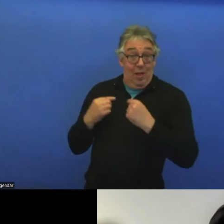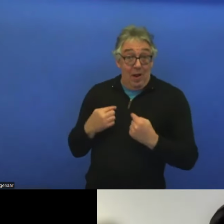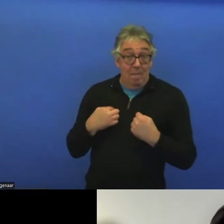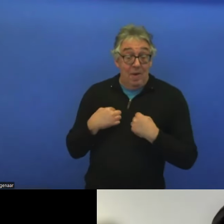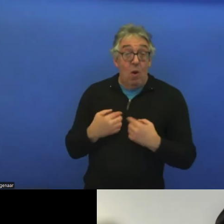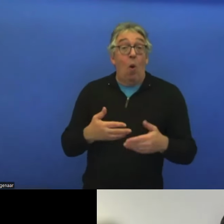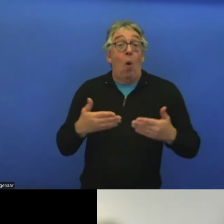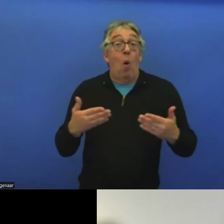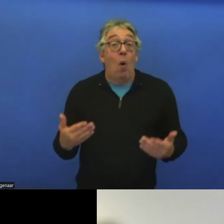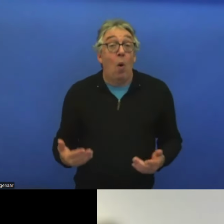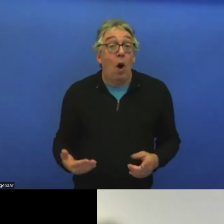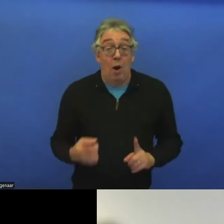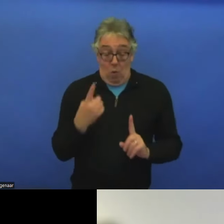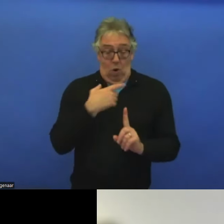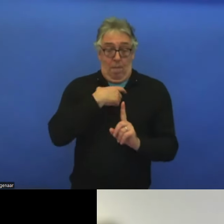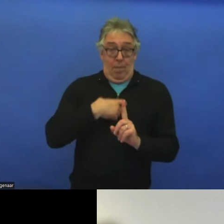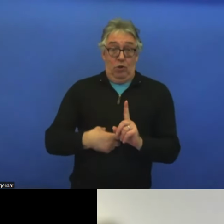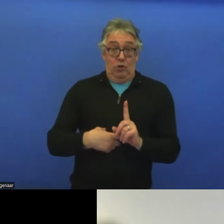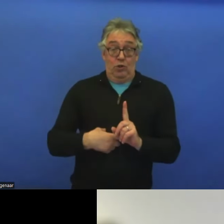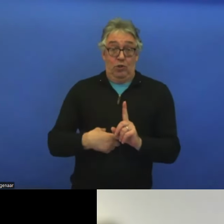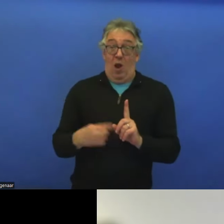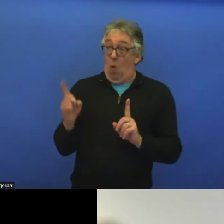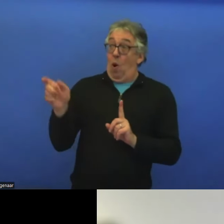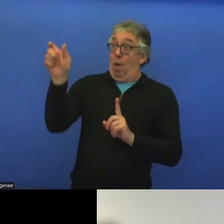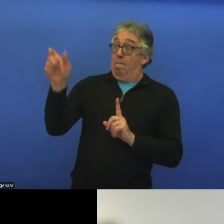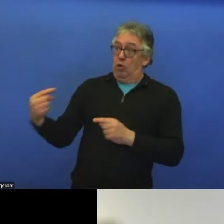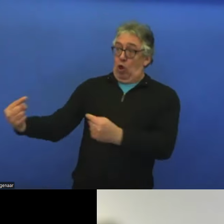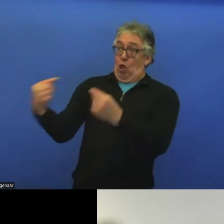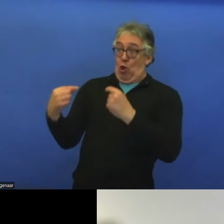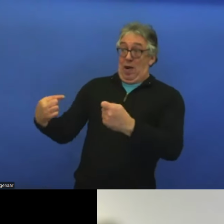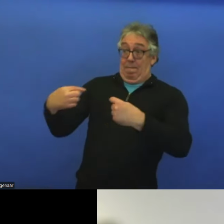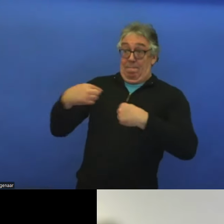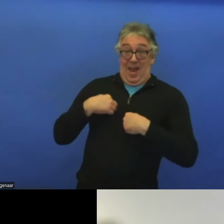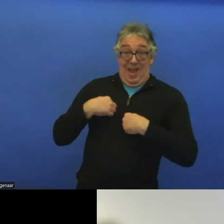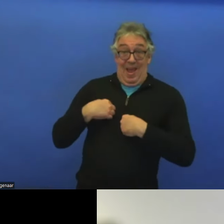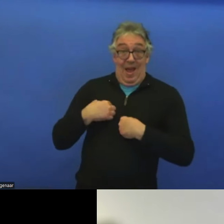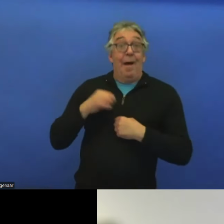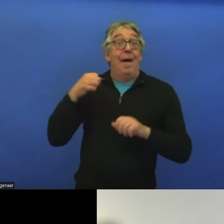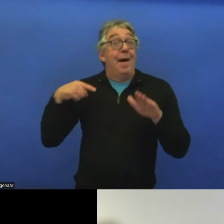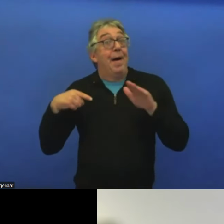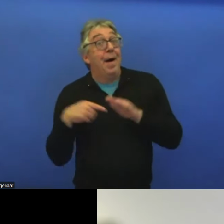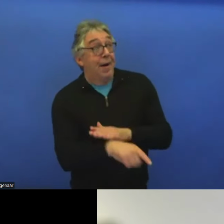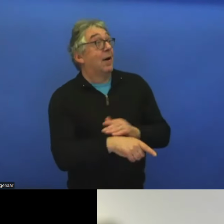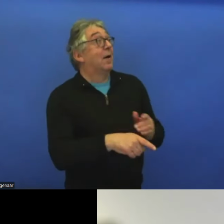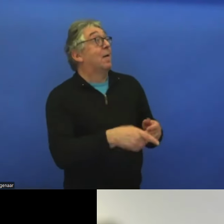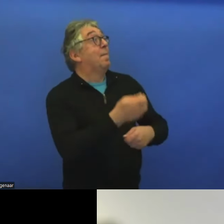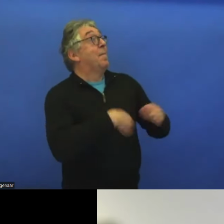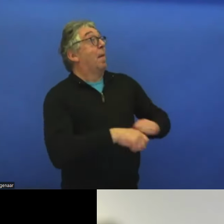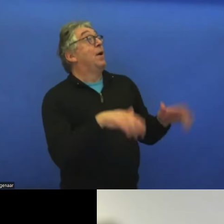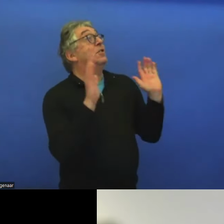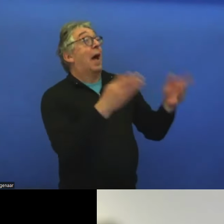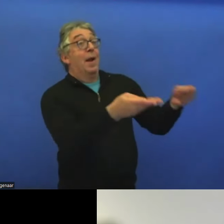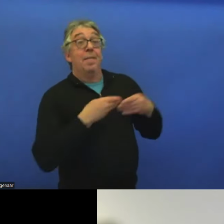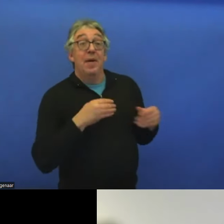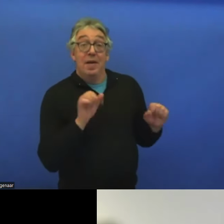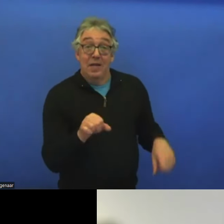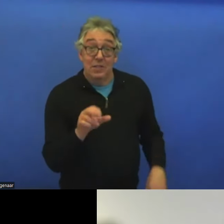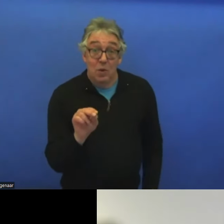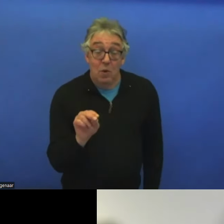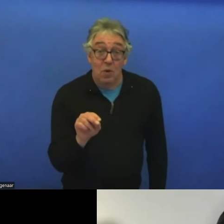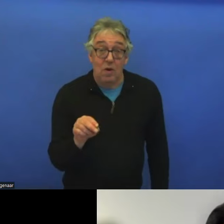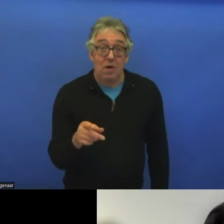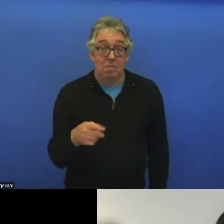for one person who is posing a threat to the person with a disability? That is an interesting question because it could apply, in my opinion,